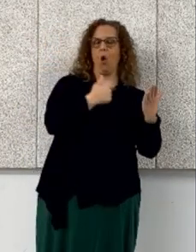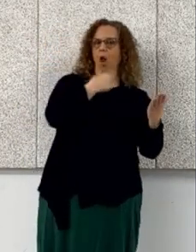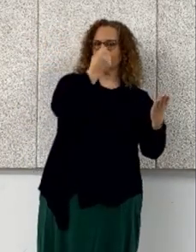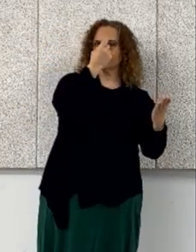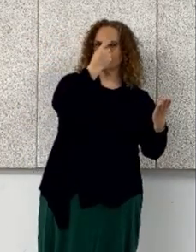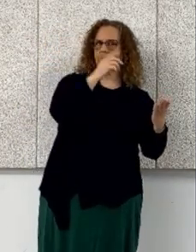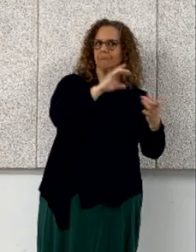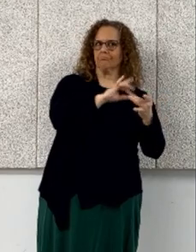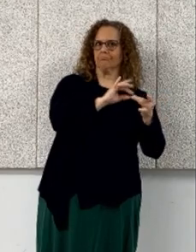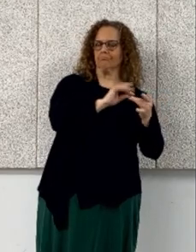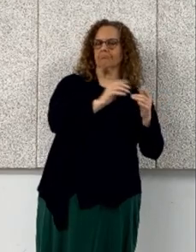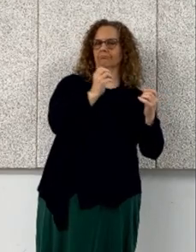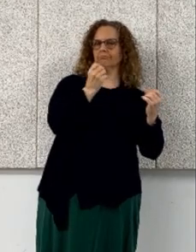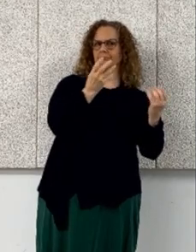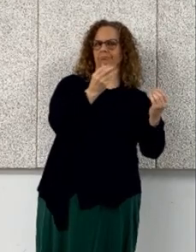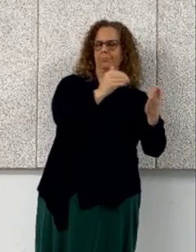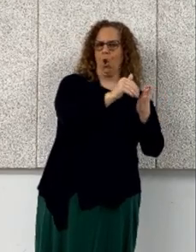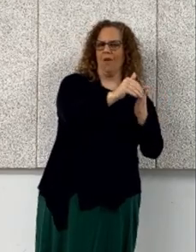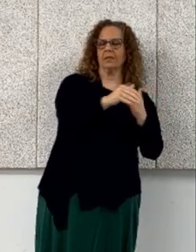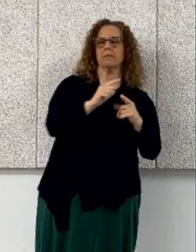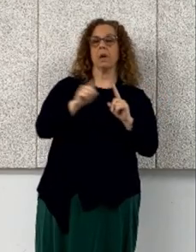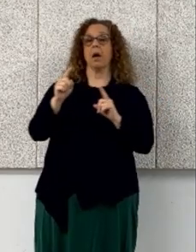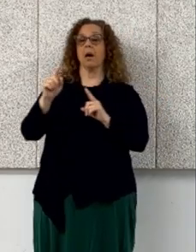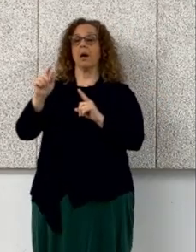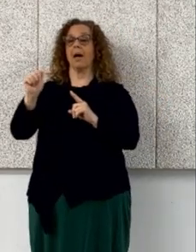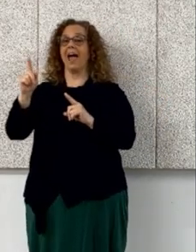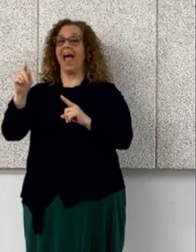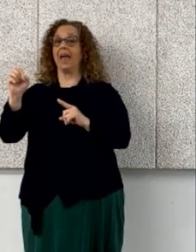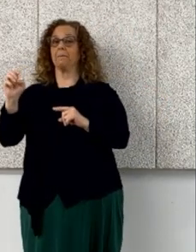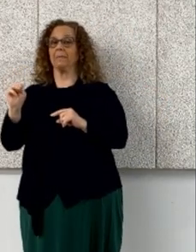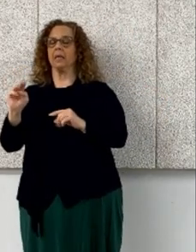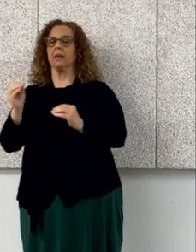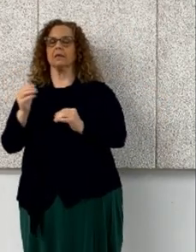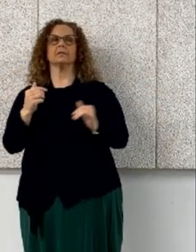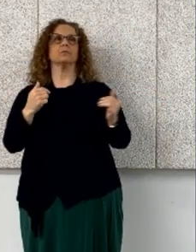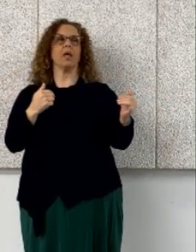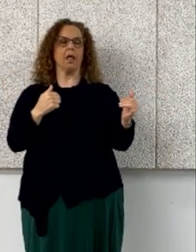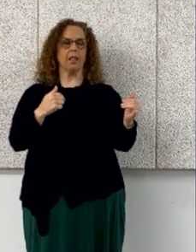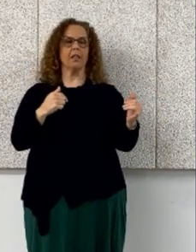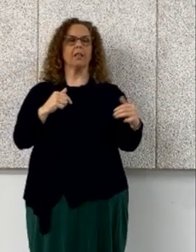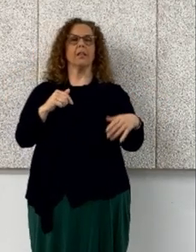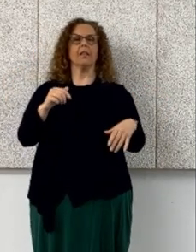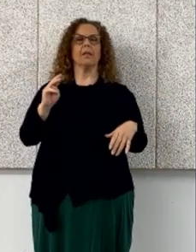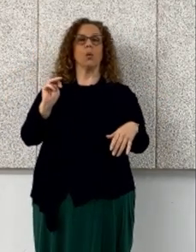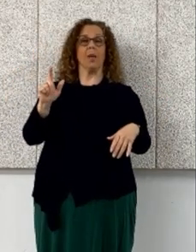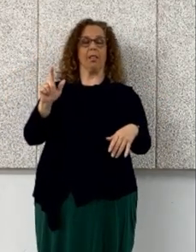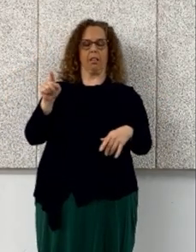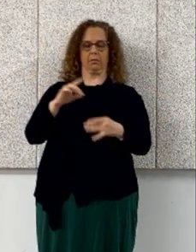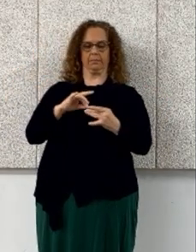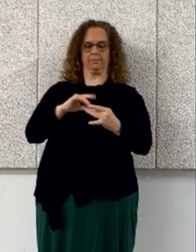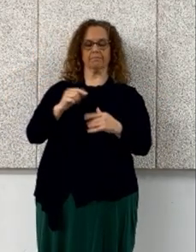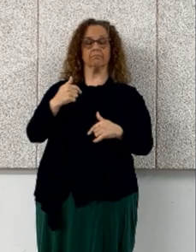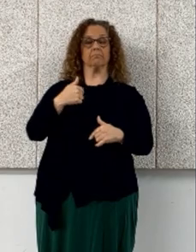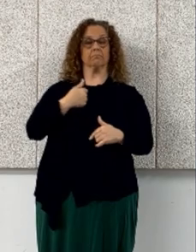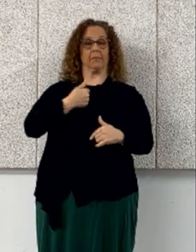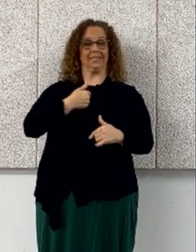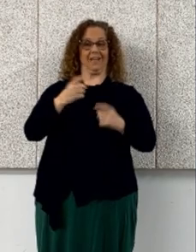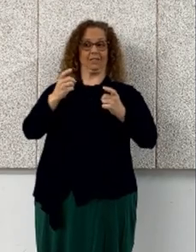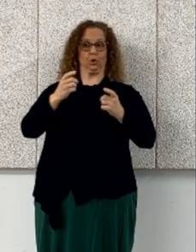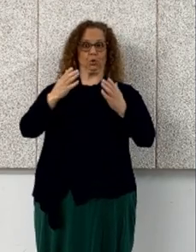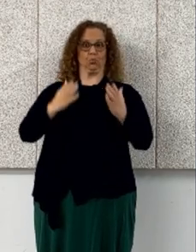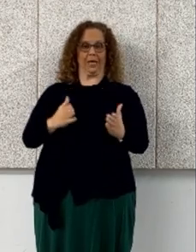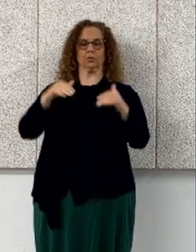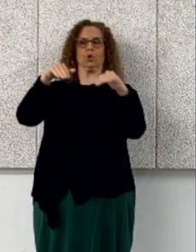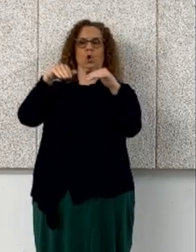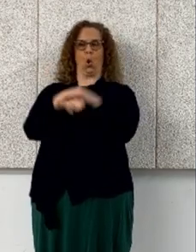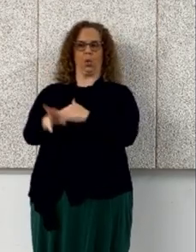side. Yeah. I mean, as a director, when I go into